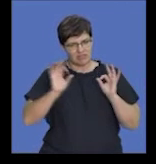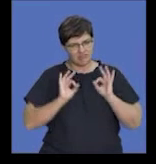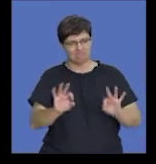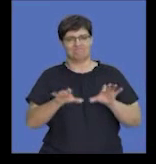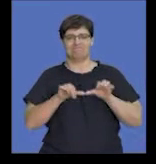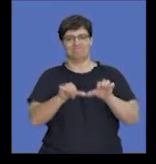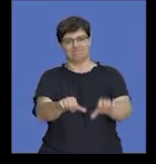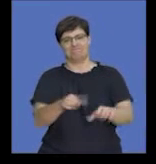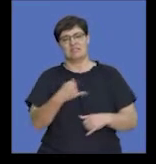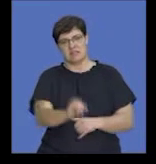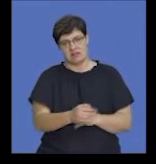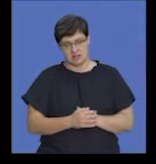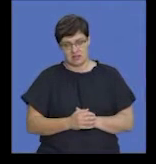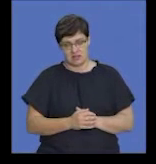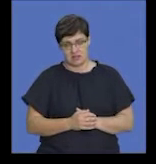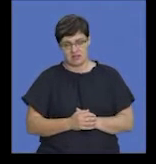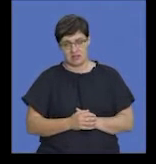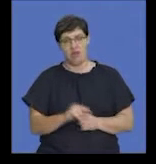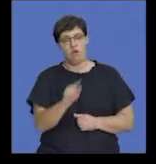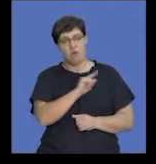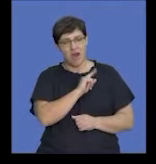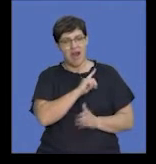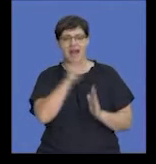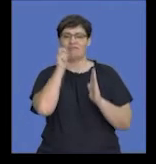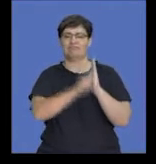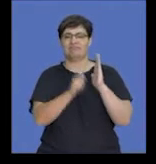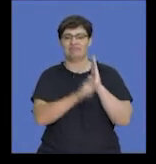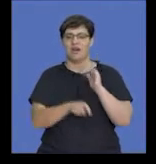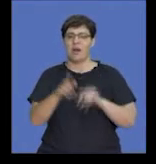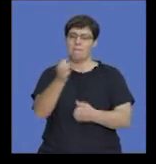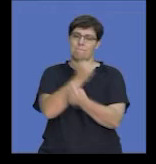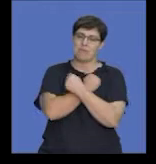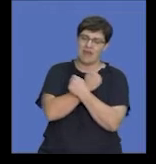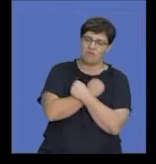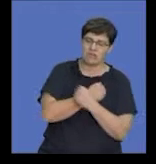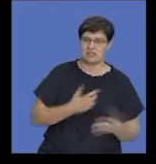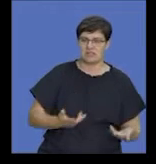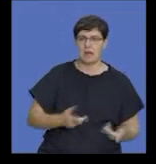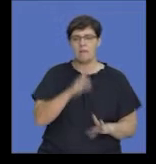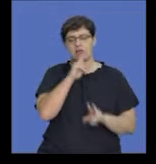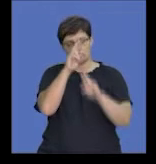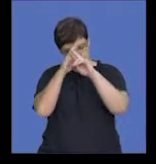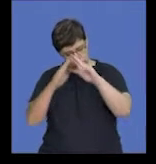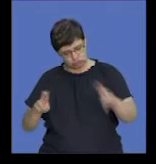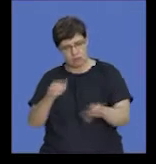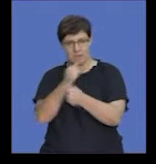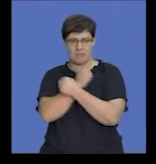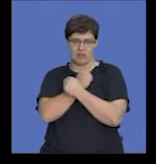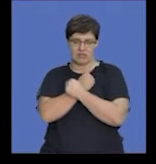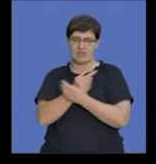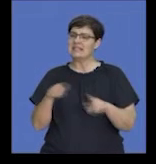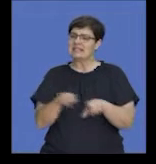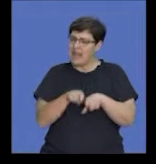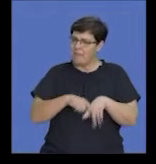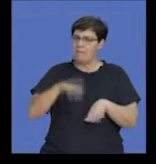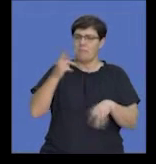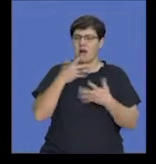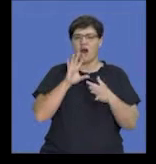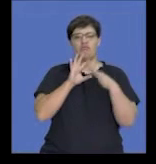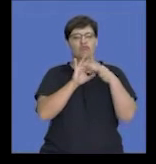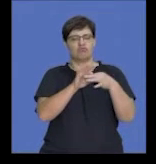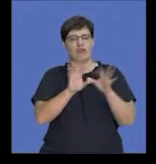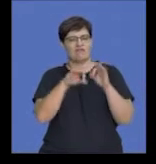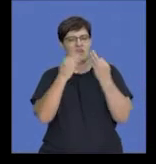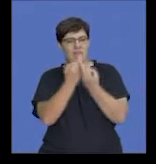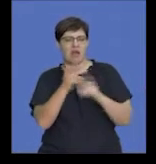formal tone because we are normally writing to our parents. Obviously, we have to show respect. Even if we are writing to relatives, whether